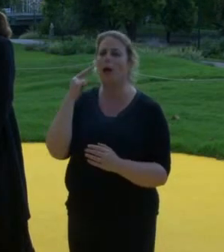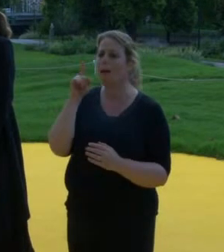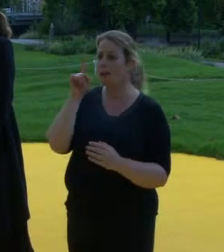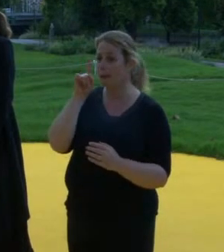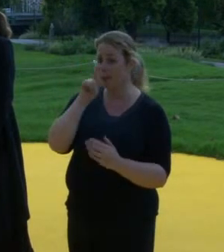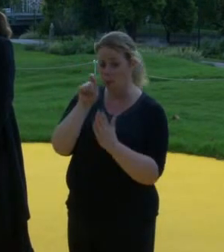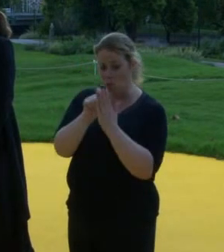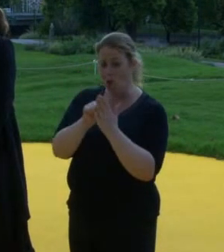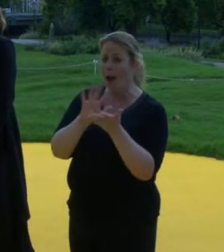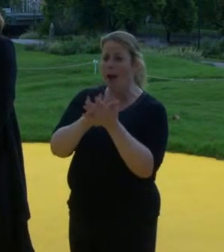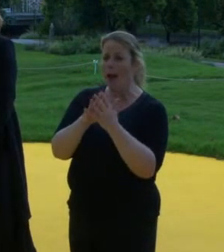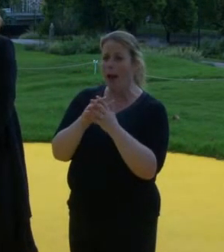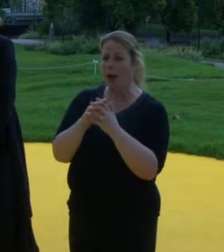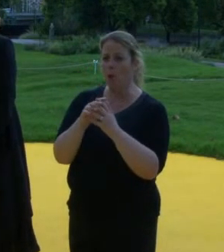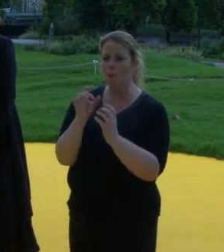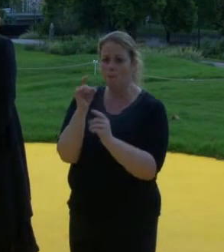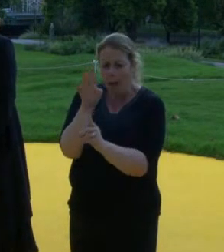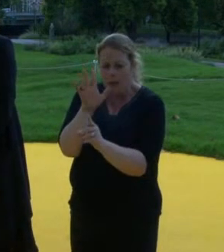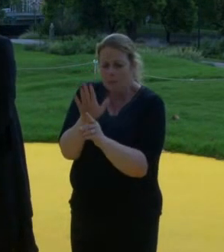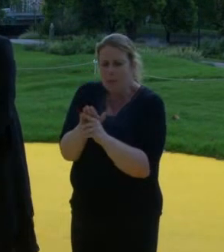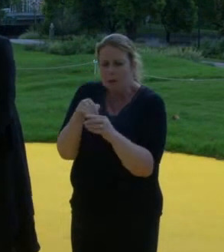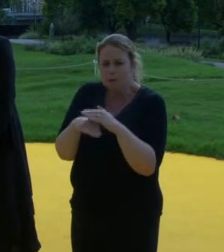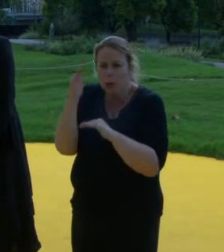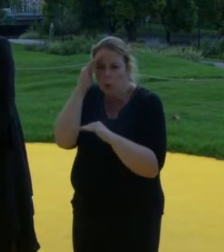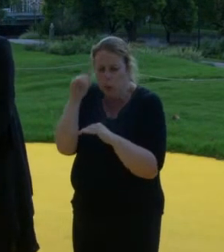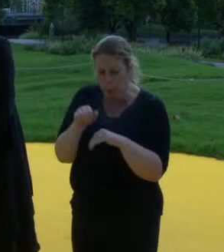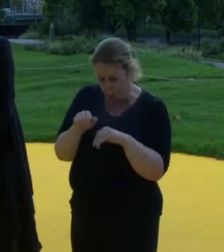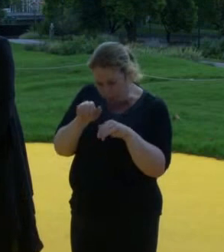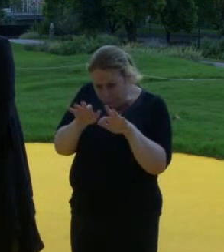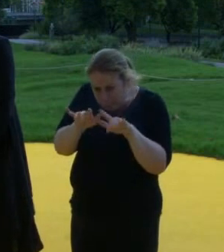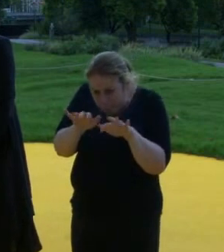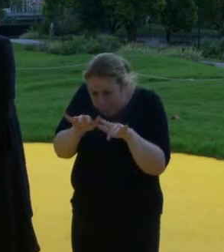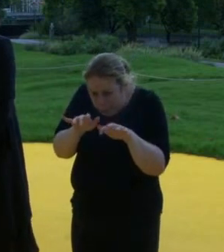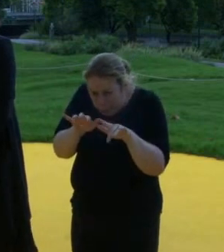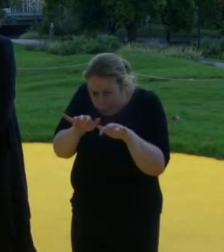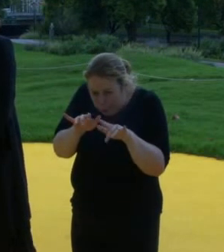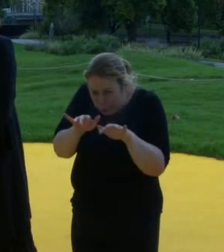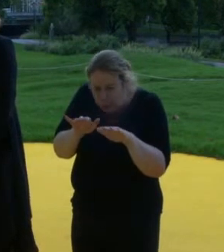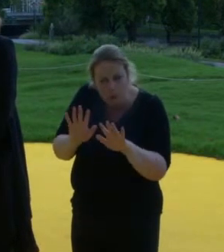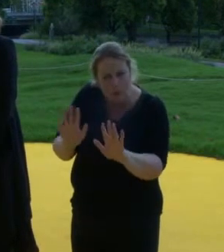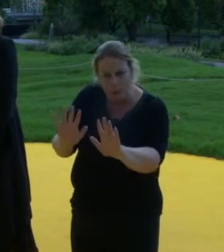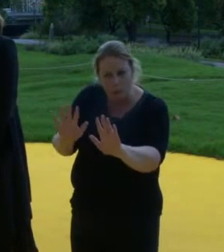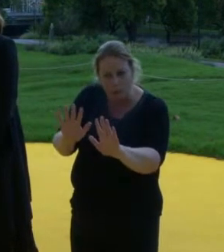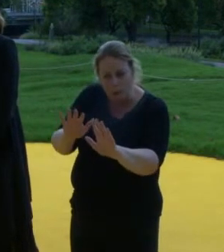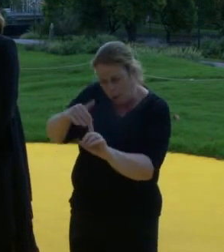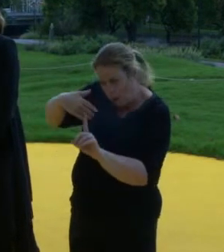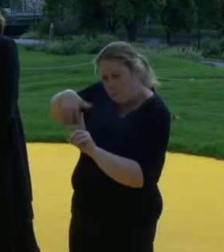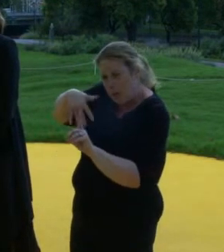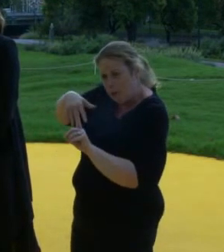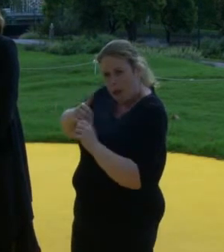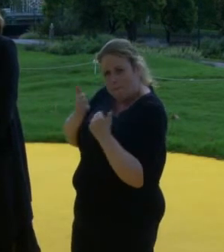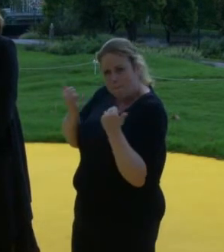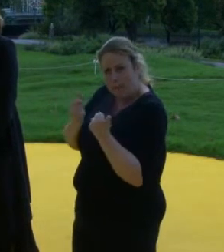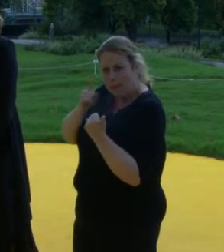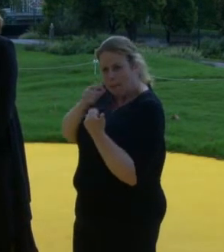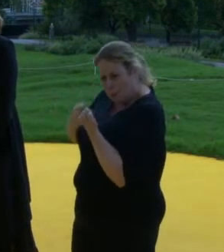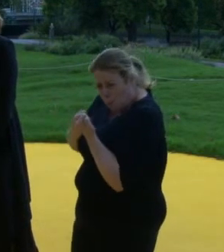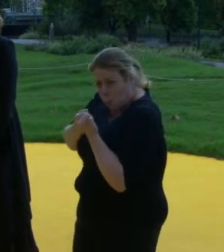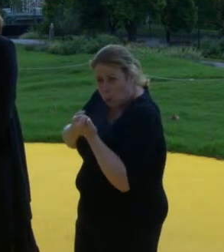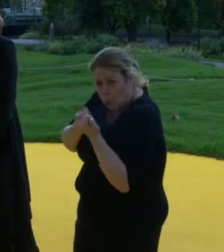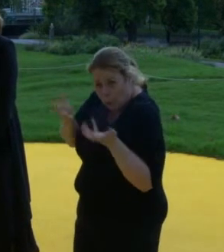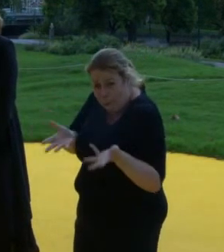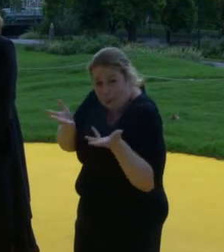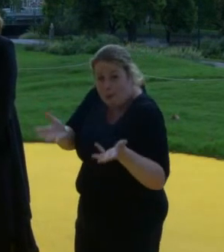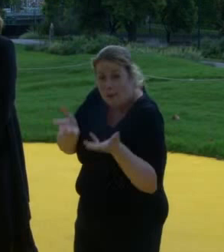an exclusively solitary pursuit. There is a robust and passionate community that stands behind them. And we are just so fortunate to